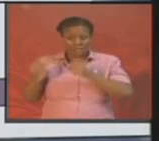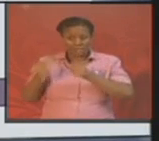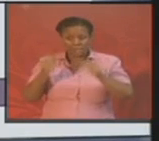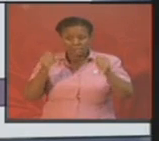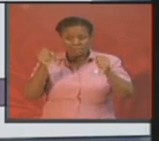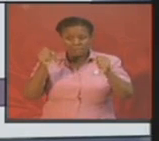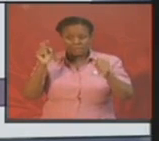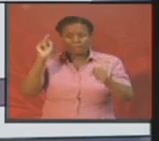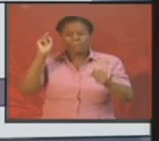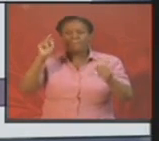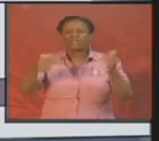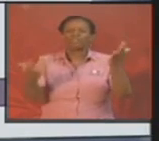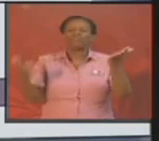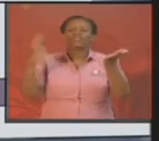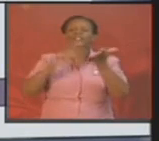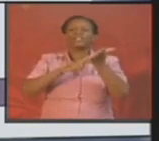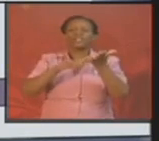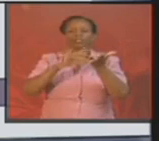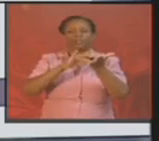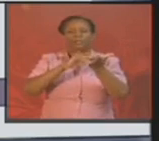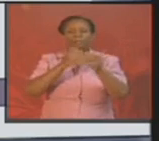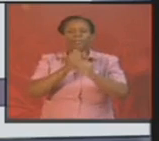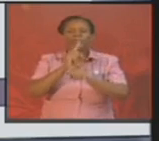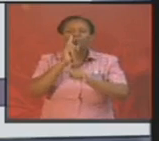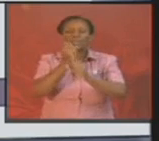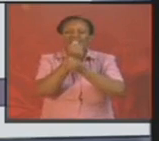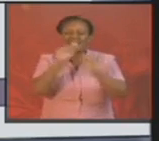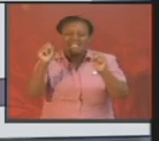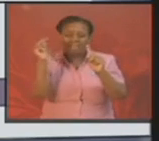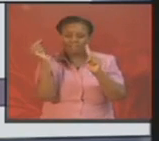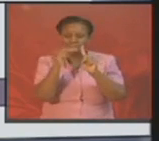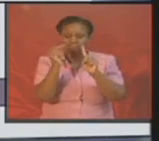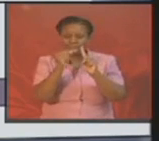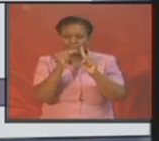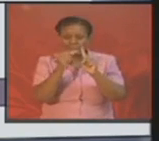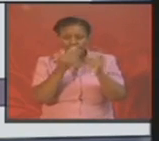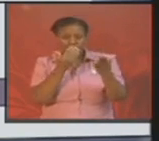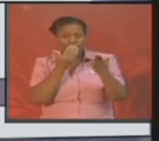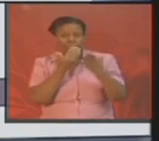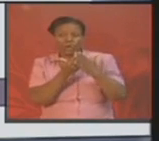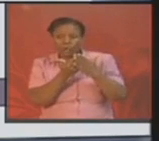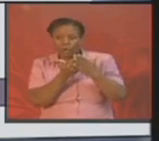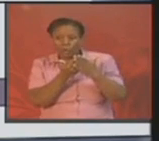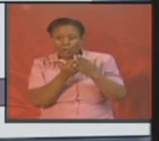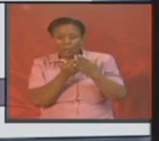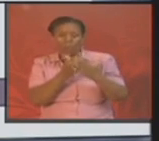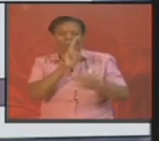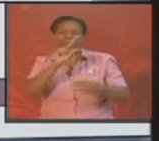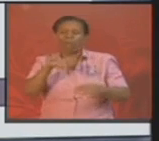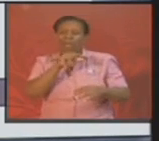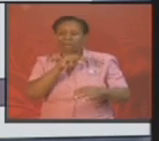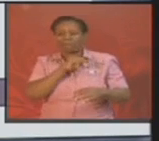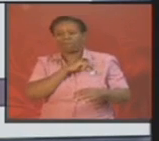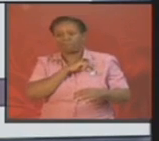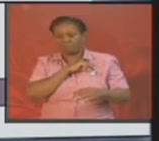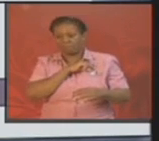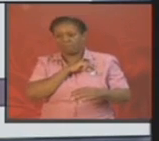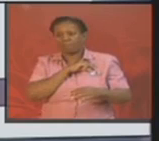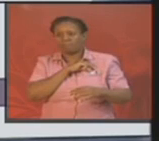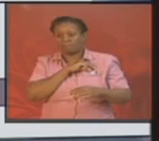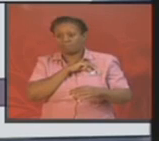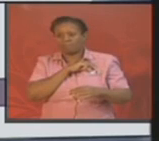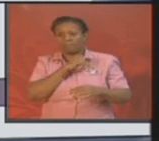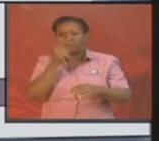that it is safe, it is of a high quality, and will not cause any harm to the consumer or the patient that uses the